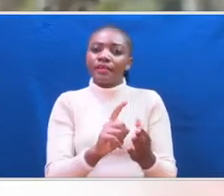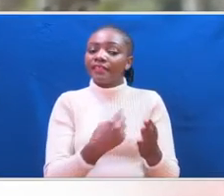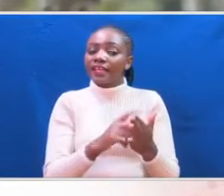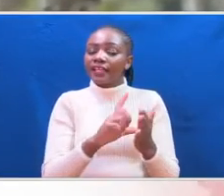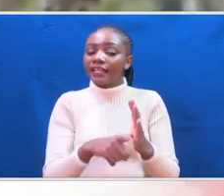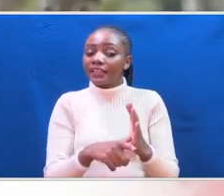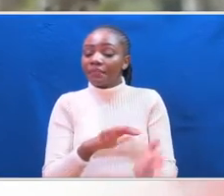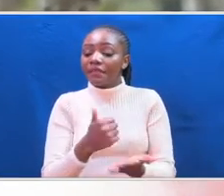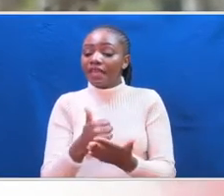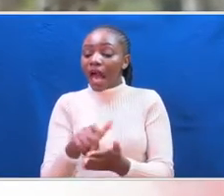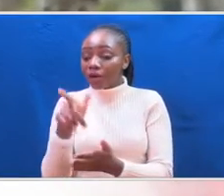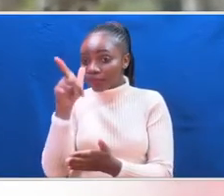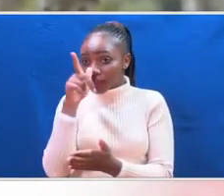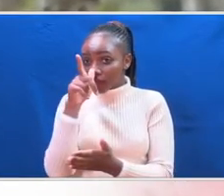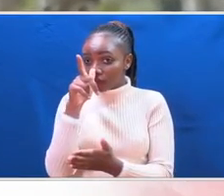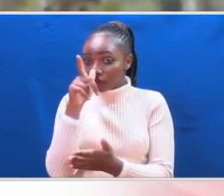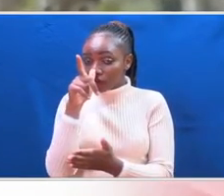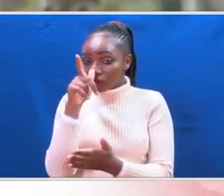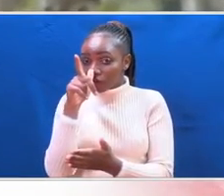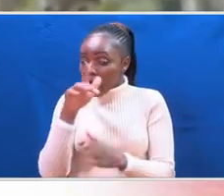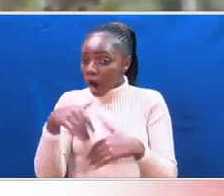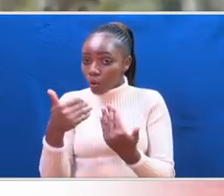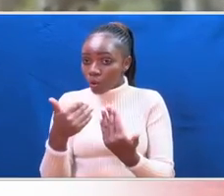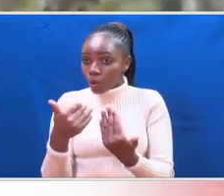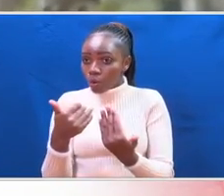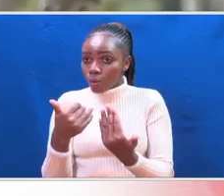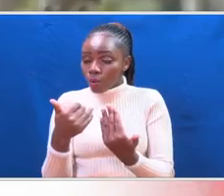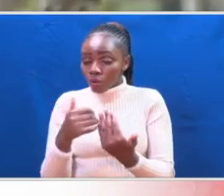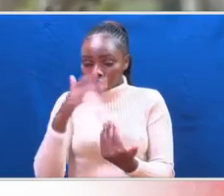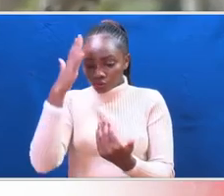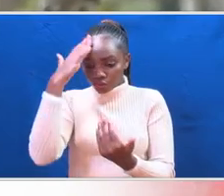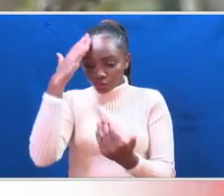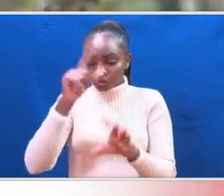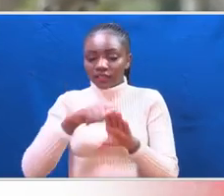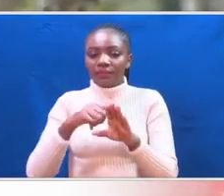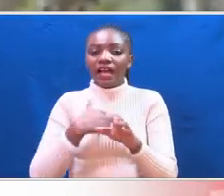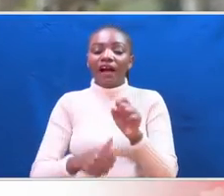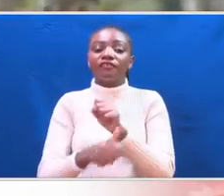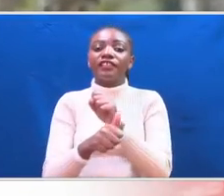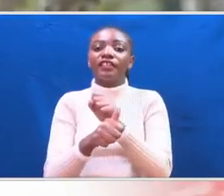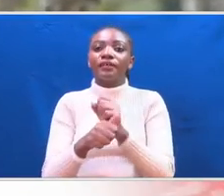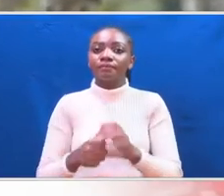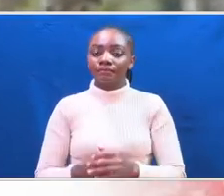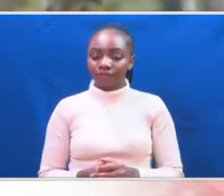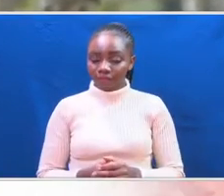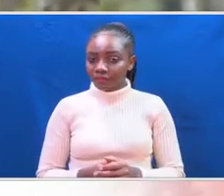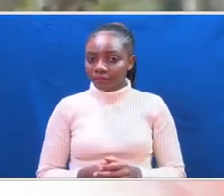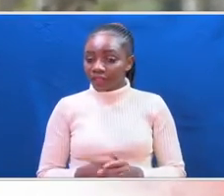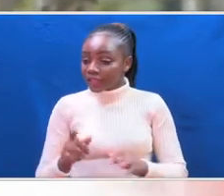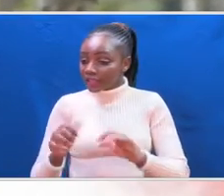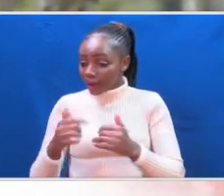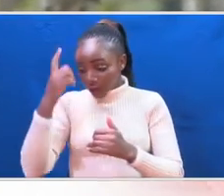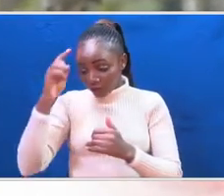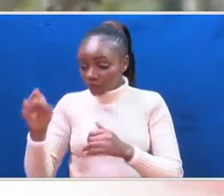beana ulinzi kwa hii kifaru akiwa narara. Hiwe ni paraka, hiwa ni kifaru wale wajangwani,